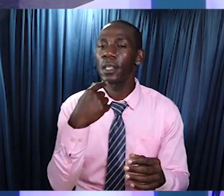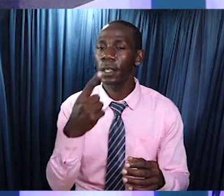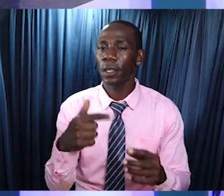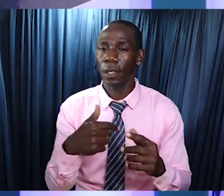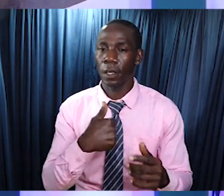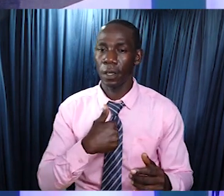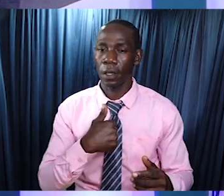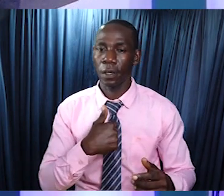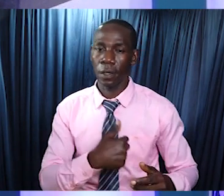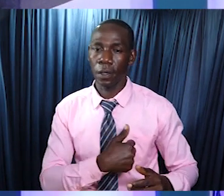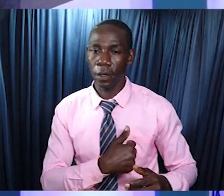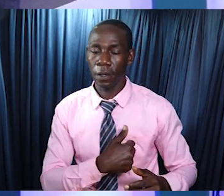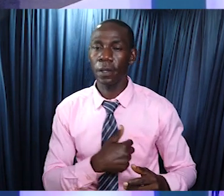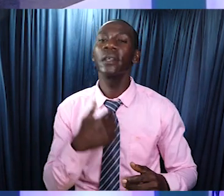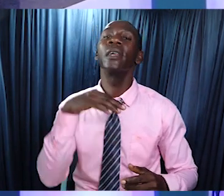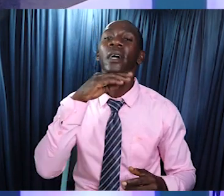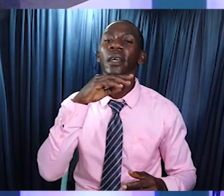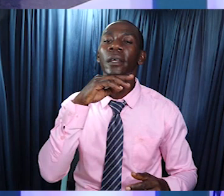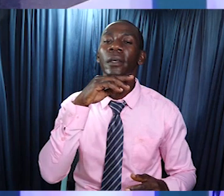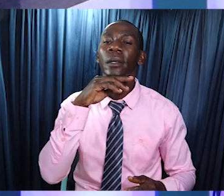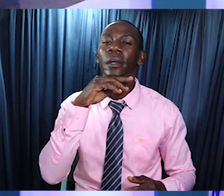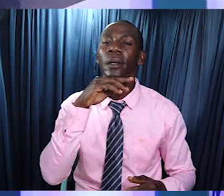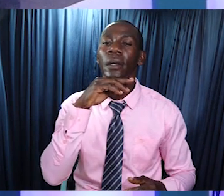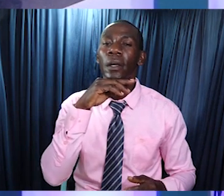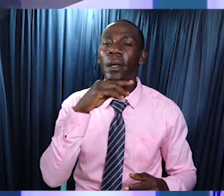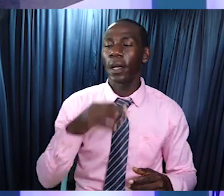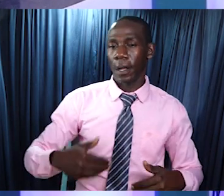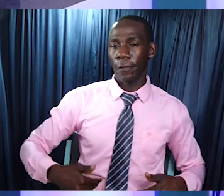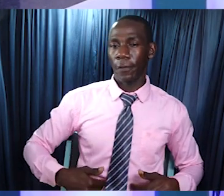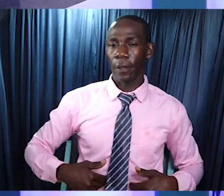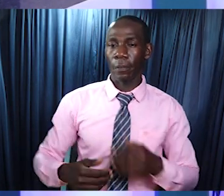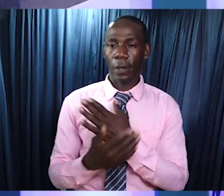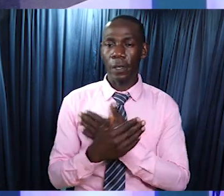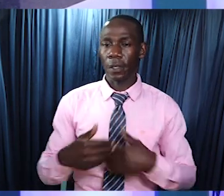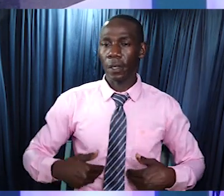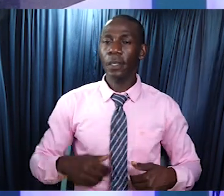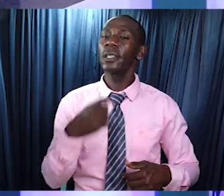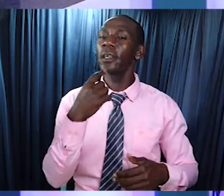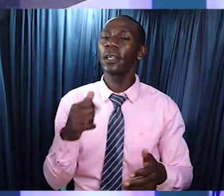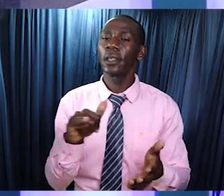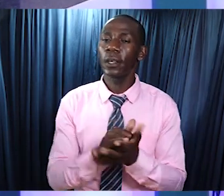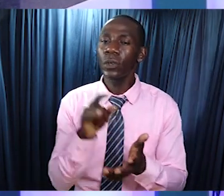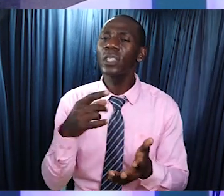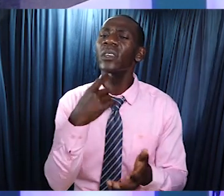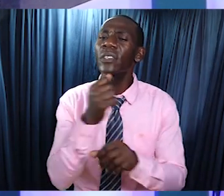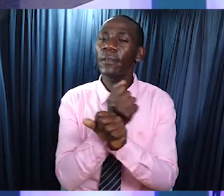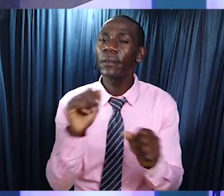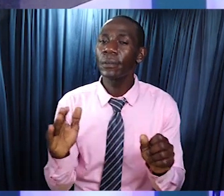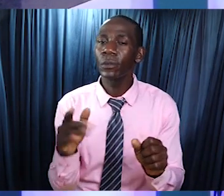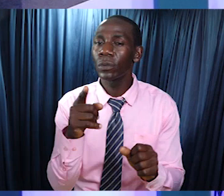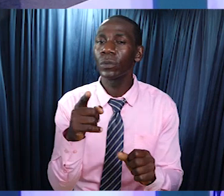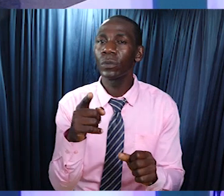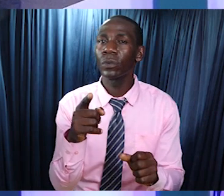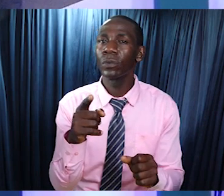And I said in my heart. Kama nitakufa. If I die. Wakasema vijana wenzangu watakula. My fellow young men say that. Wewe unasema umeokoka. You say you are